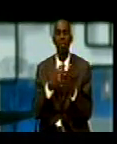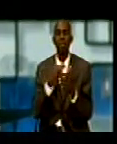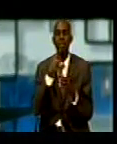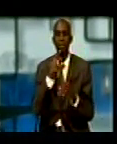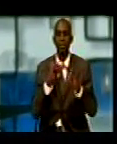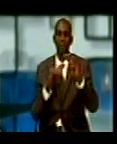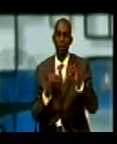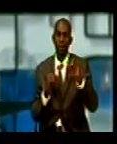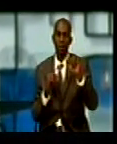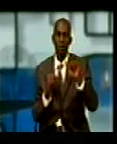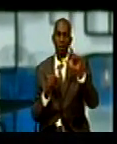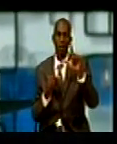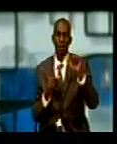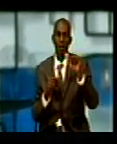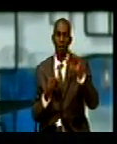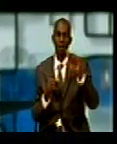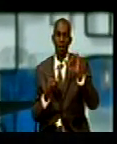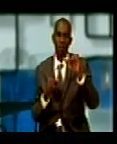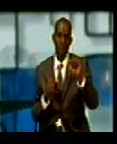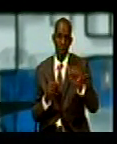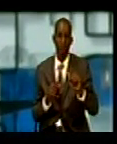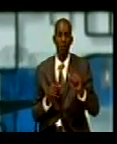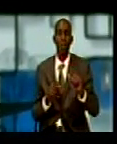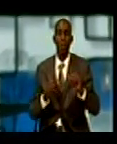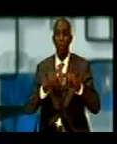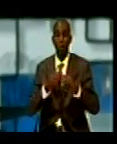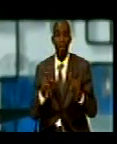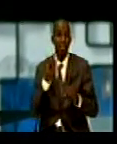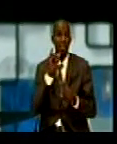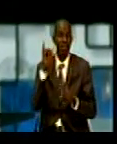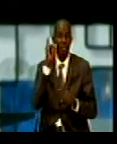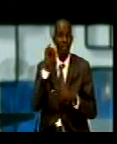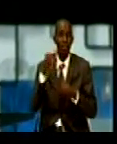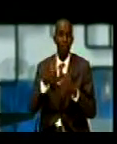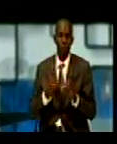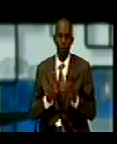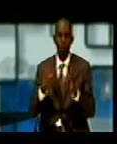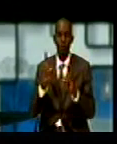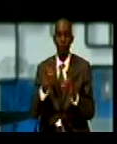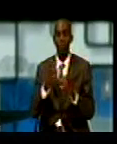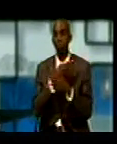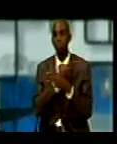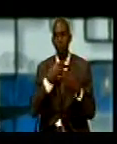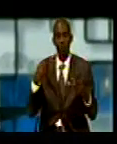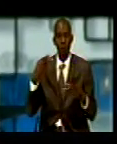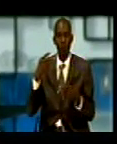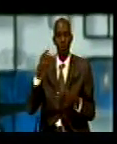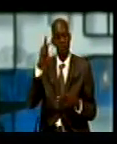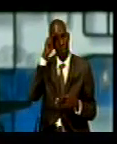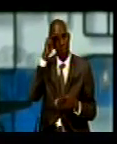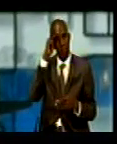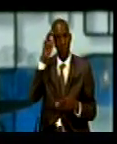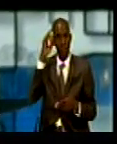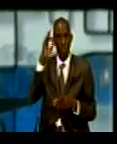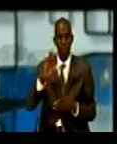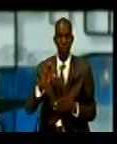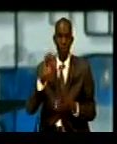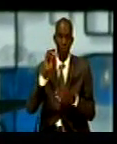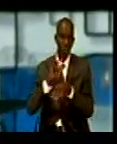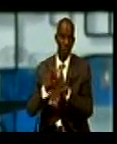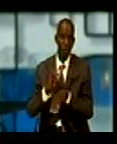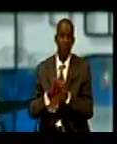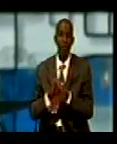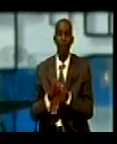yesterday, during the message, as the GS was ministering, I was healed. No